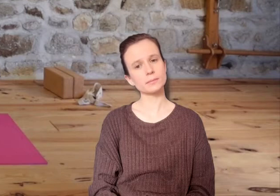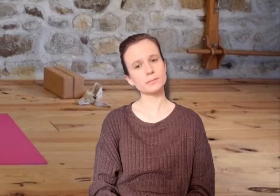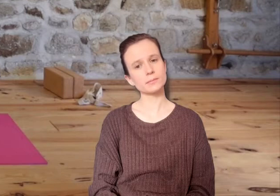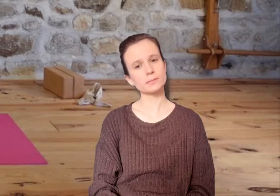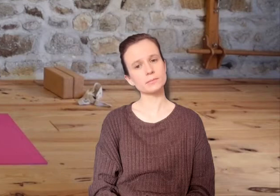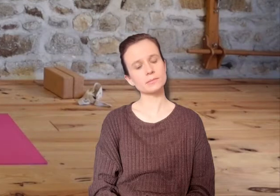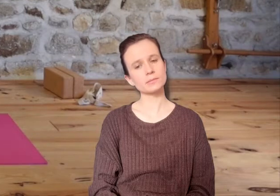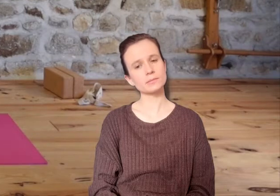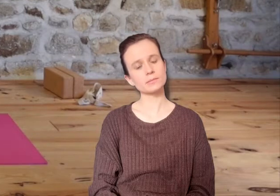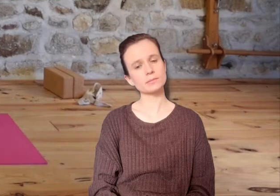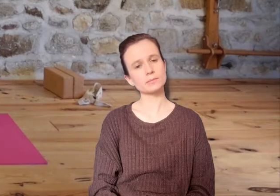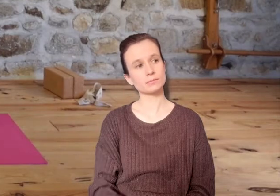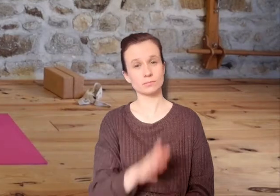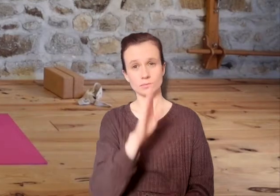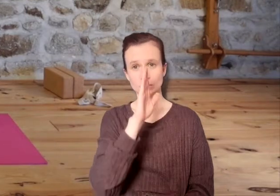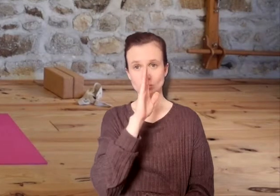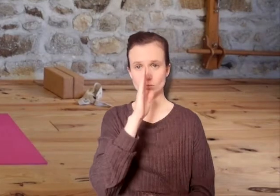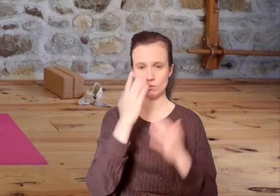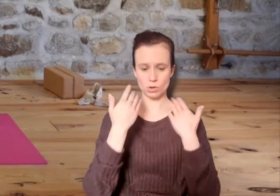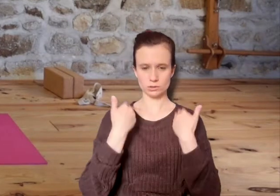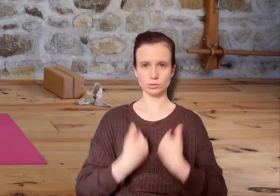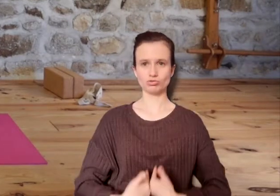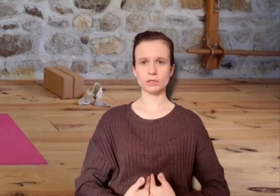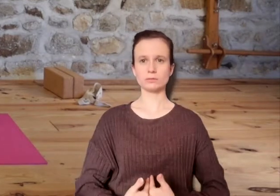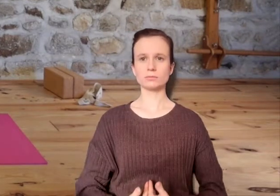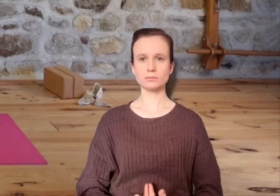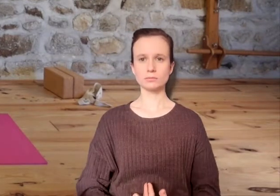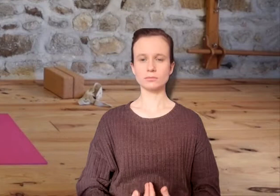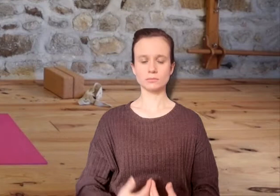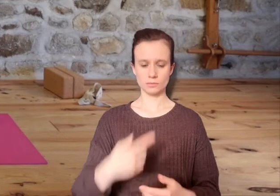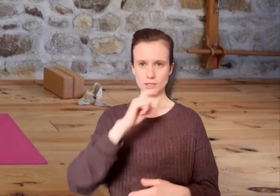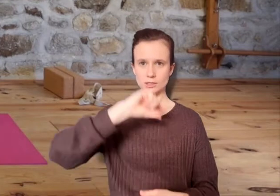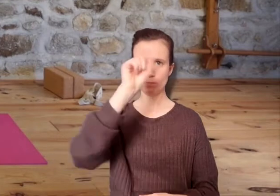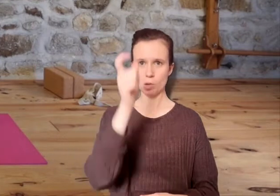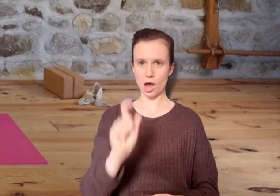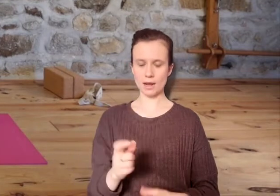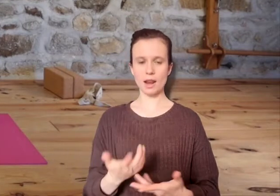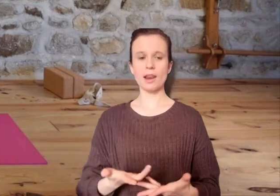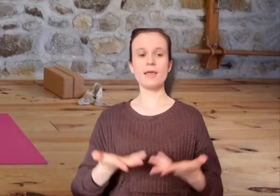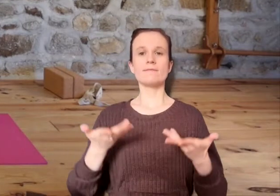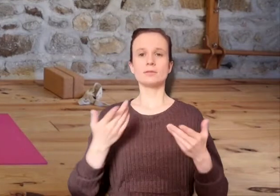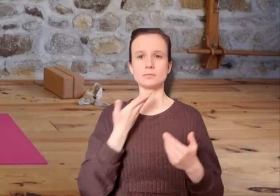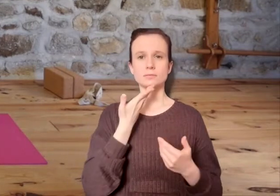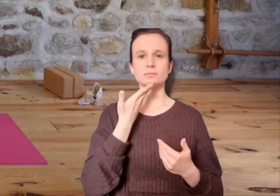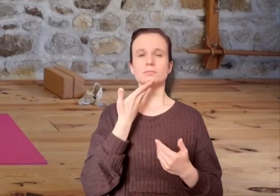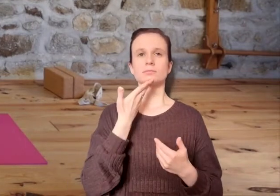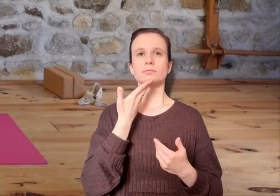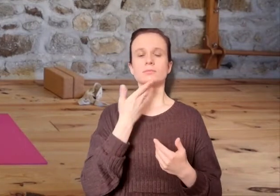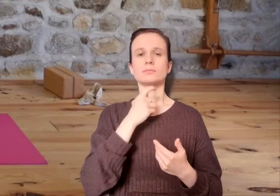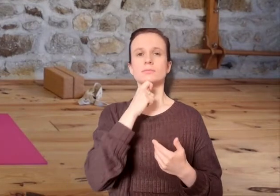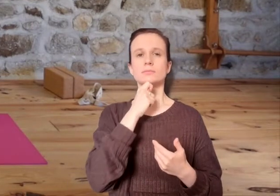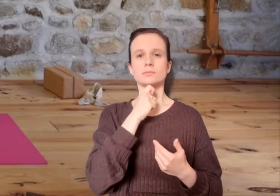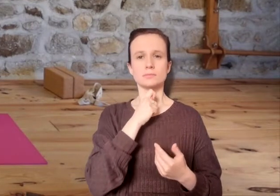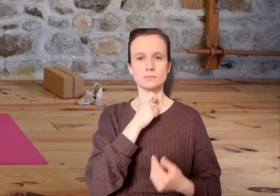the body nice and straight. You're going to keep the spine lifted. You're going to keep the chin lifted. And I'm going to pull my